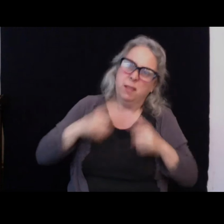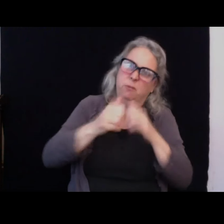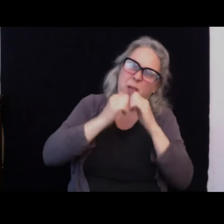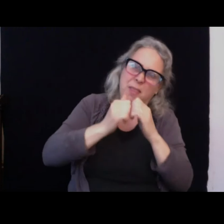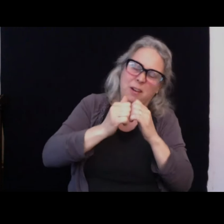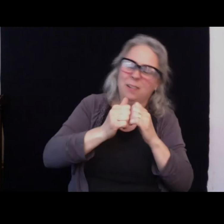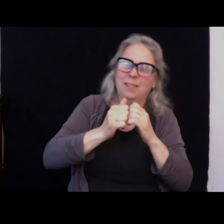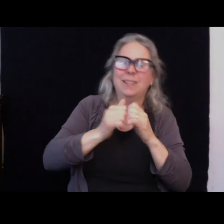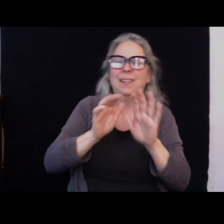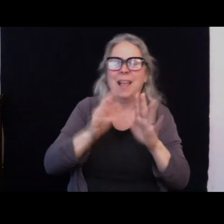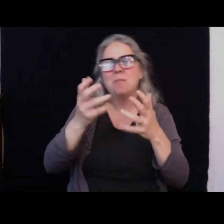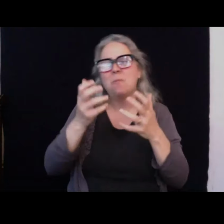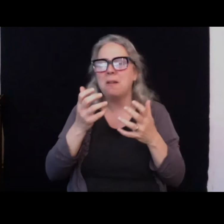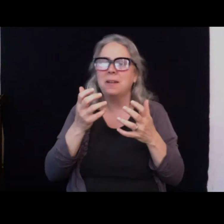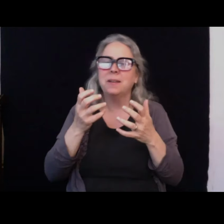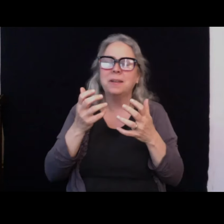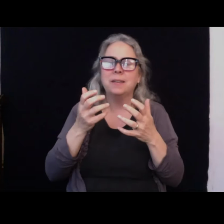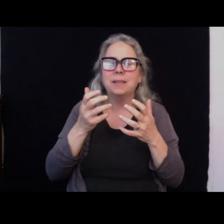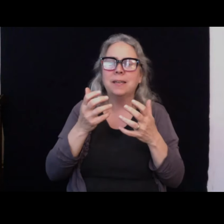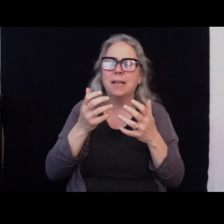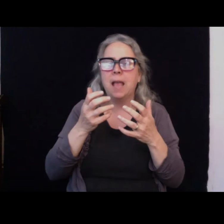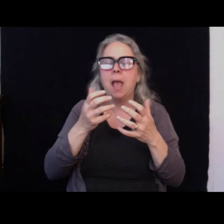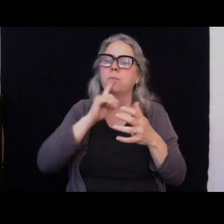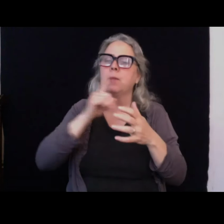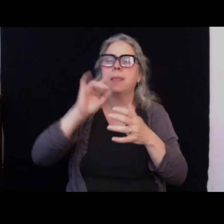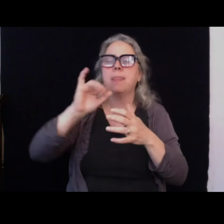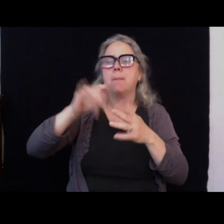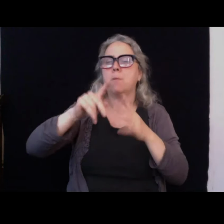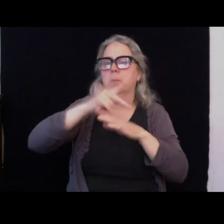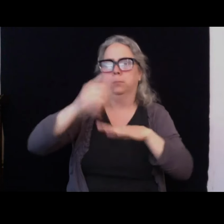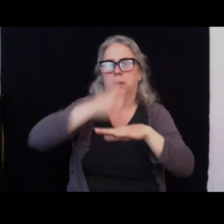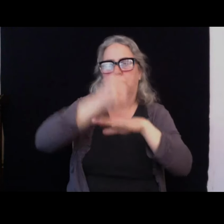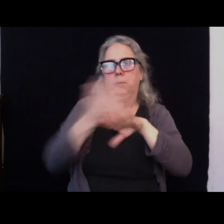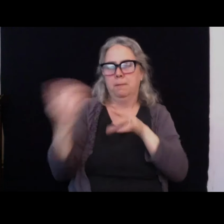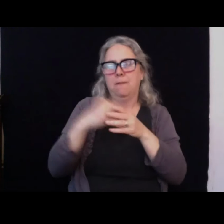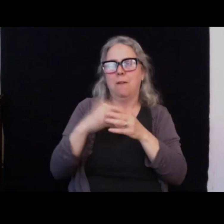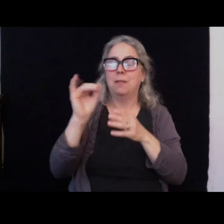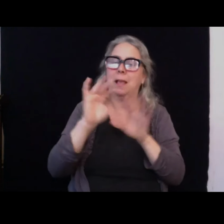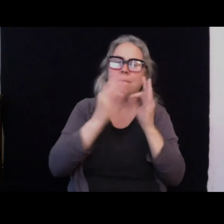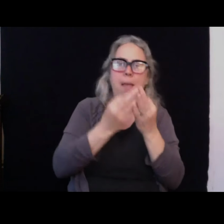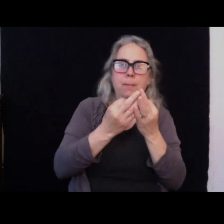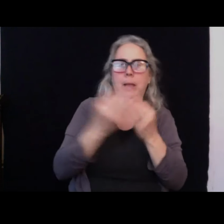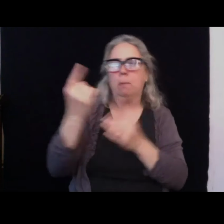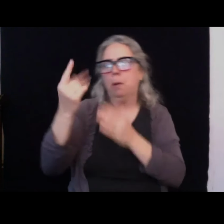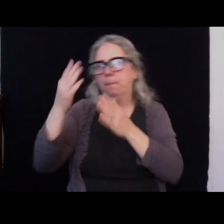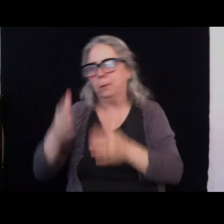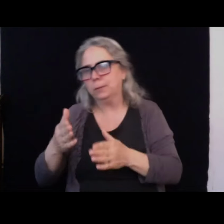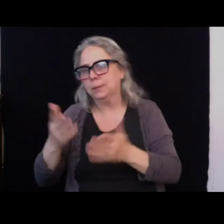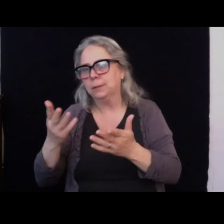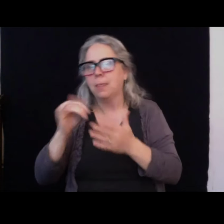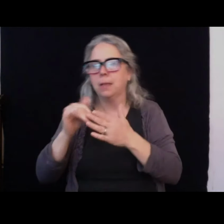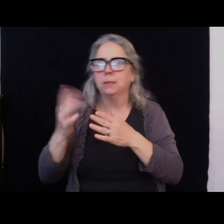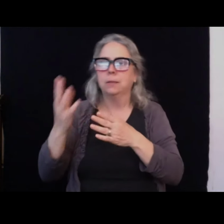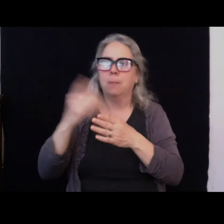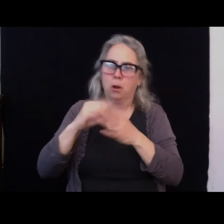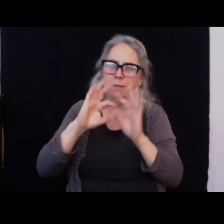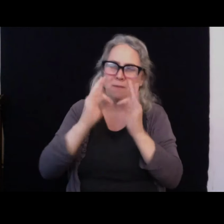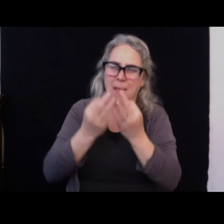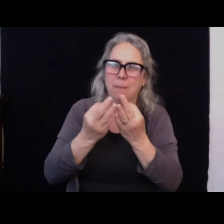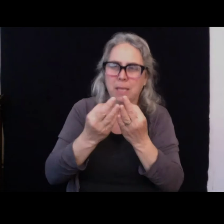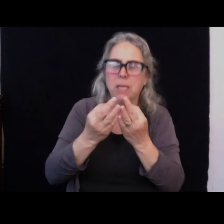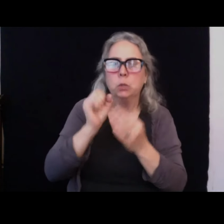And it's designed to be part of the family and one person as part of the family.